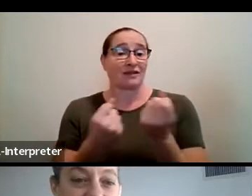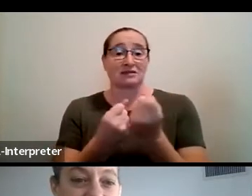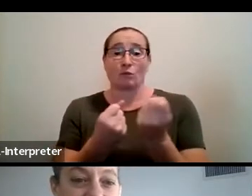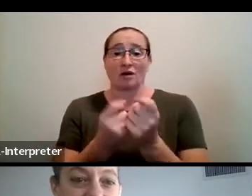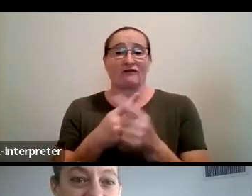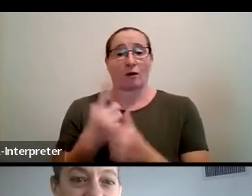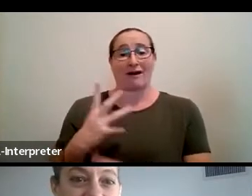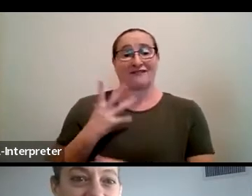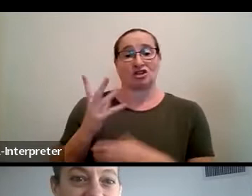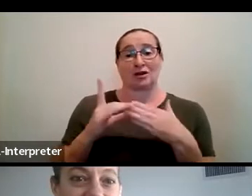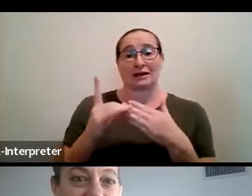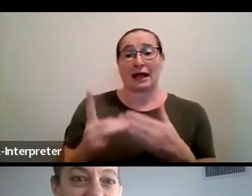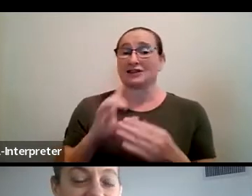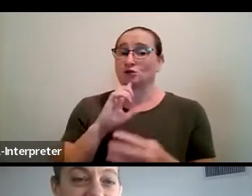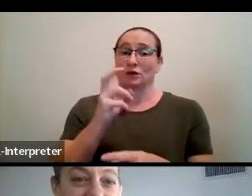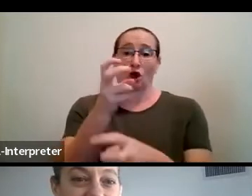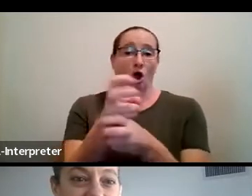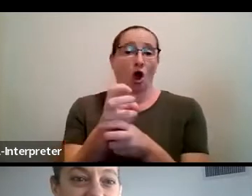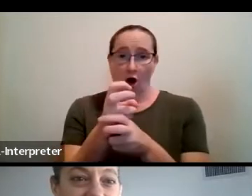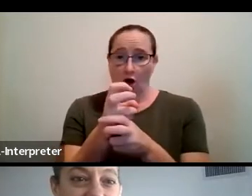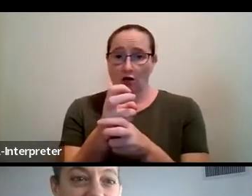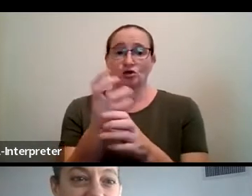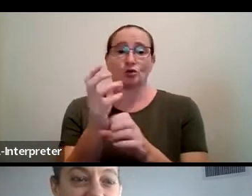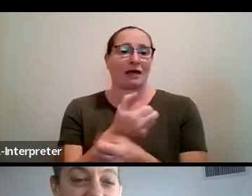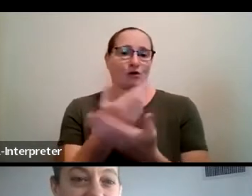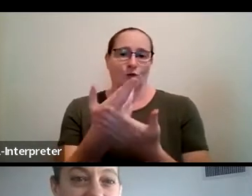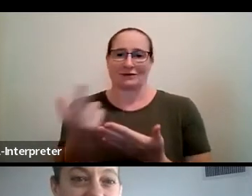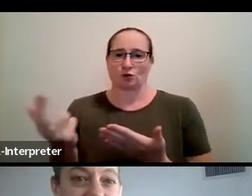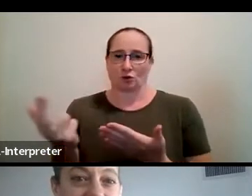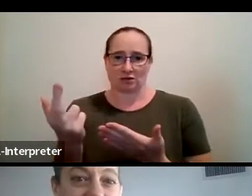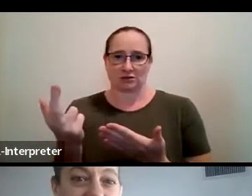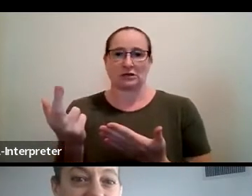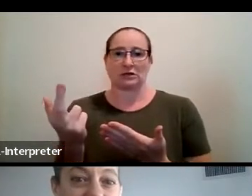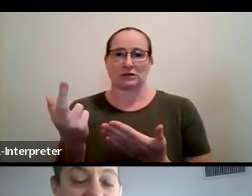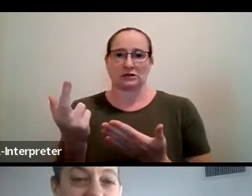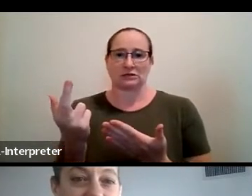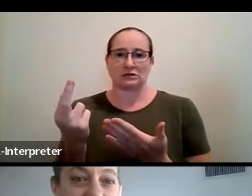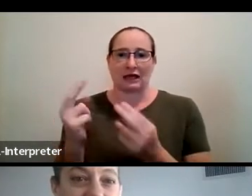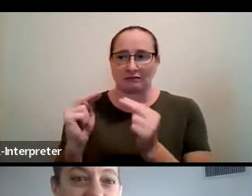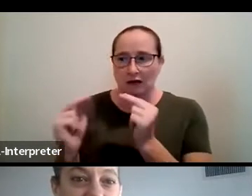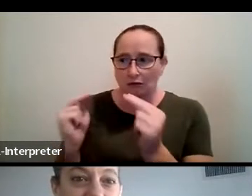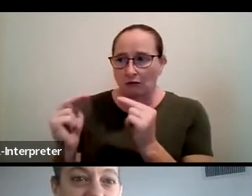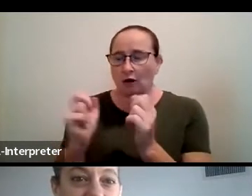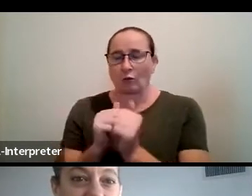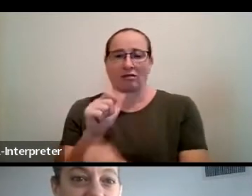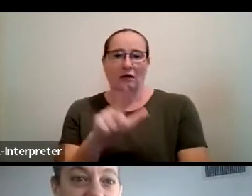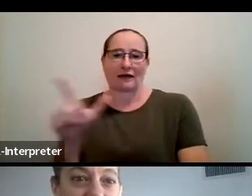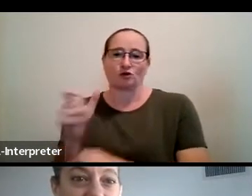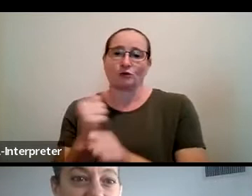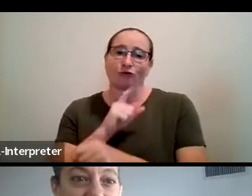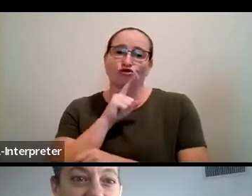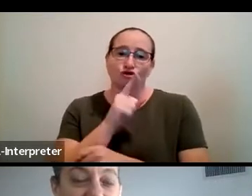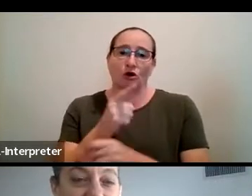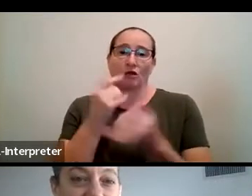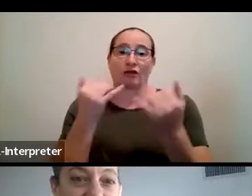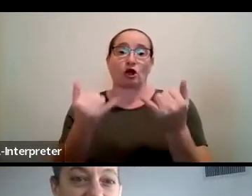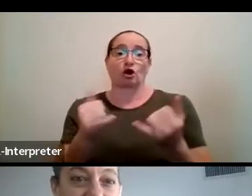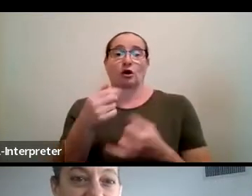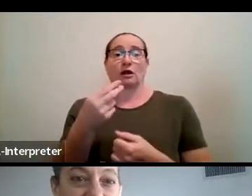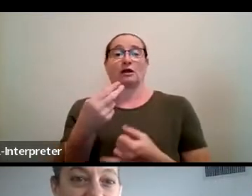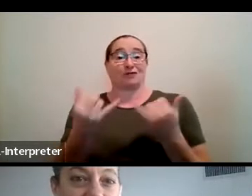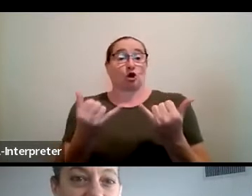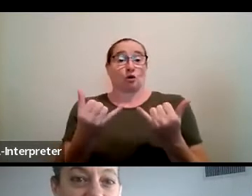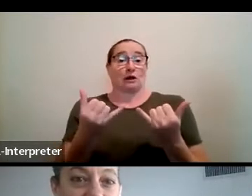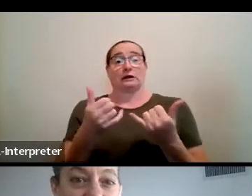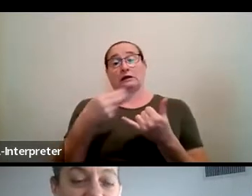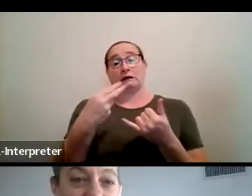official guidance, it is really hard to get the resources or to negotiate with the landlord to ensure the current HVAC system is